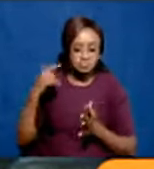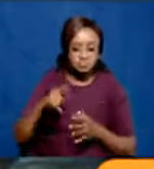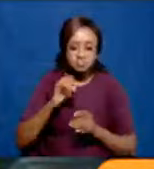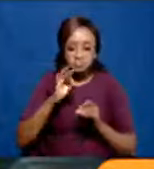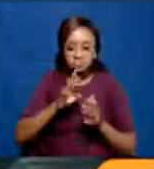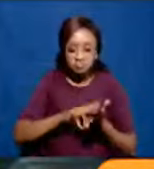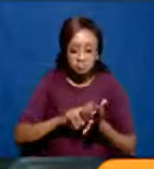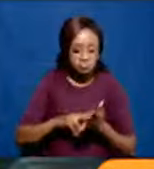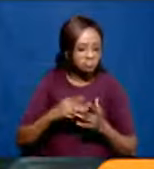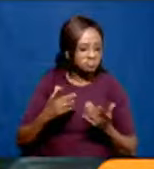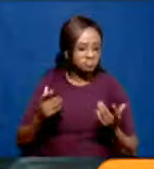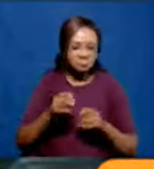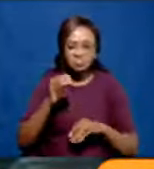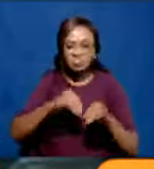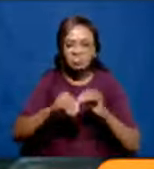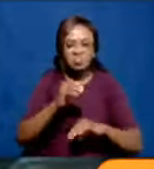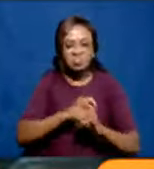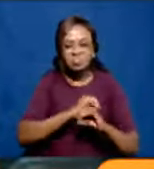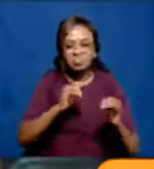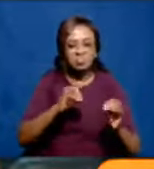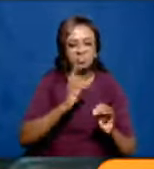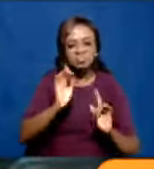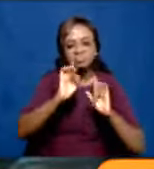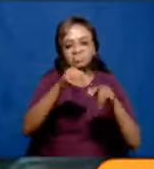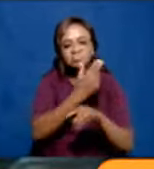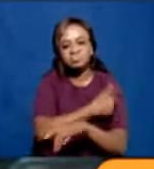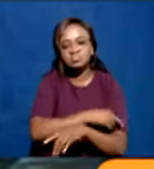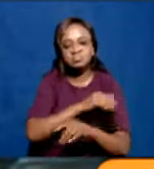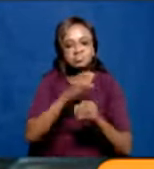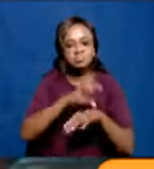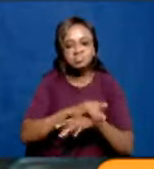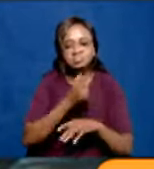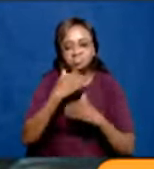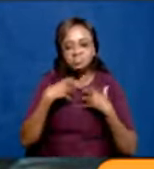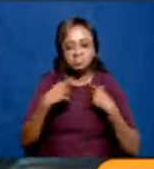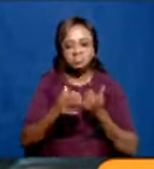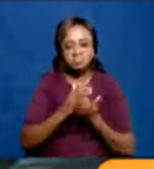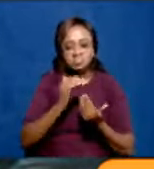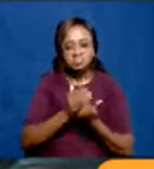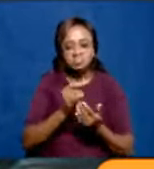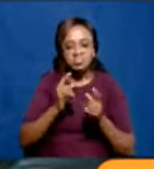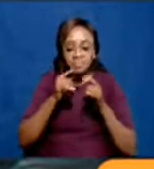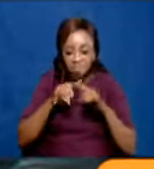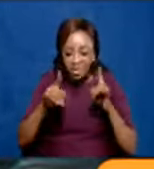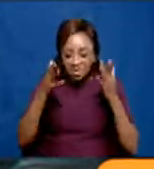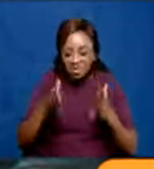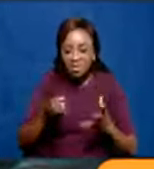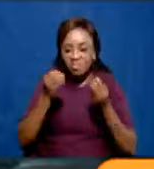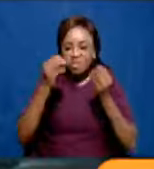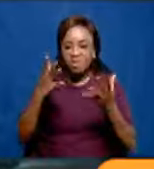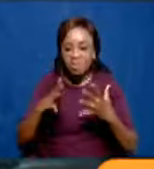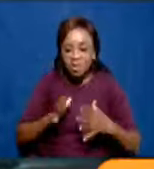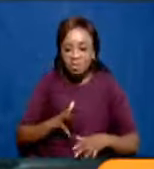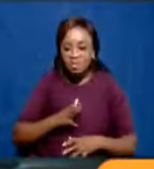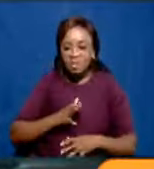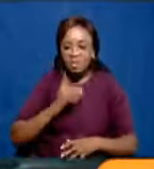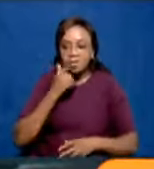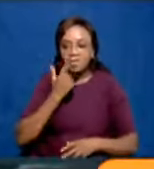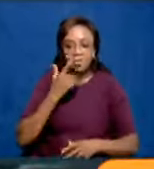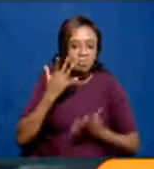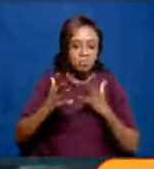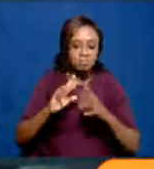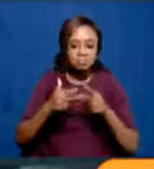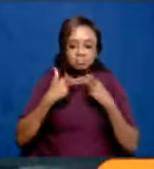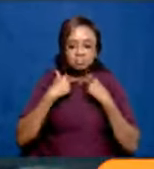in any contributory scheme. You will go to facilities and get care. How many mothers now who otherwise will not be able to pay